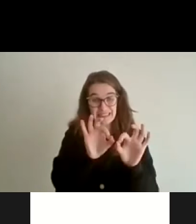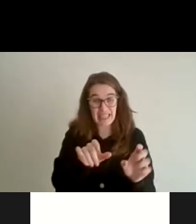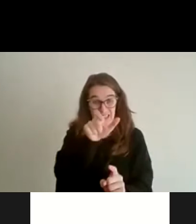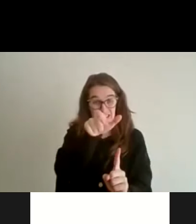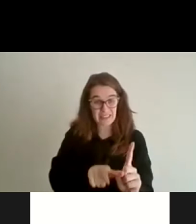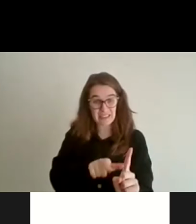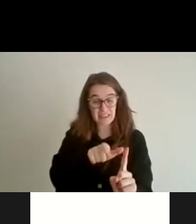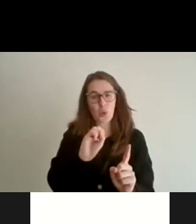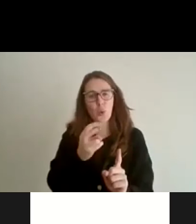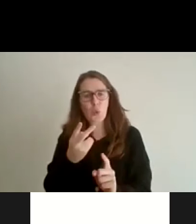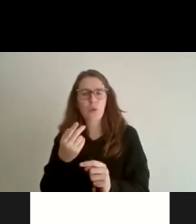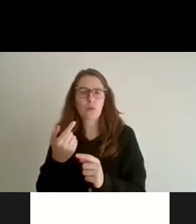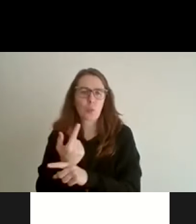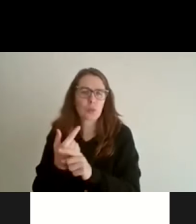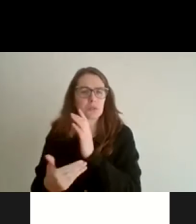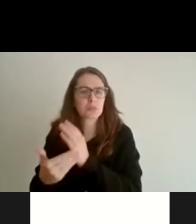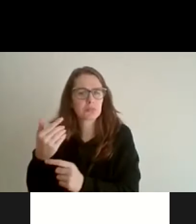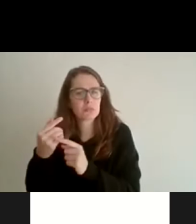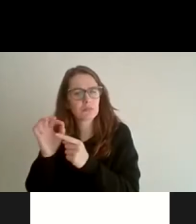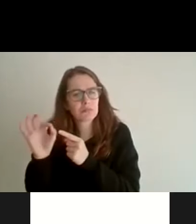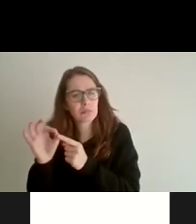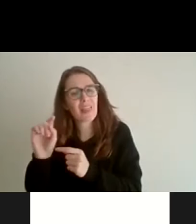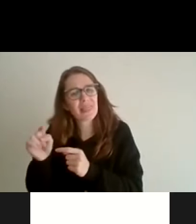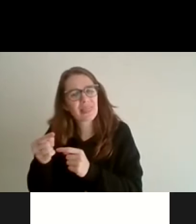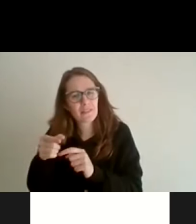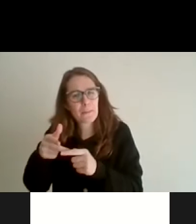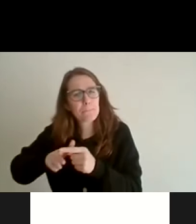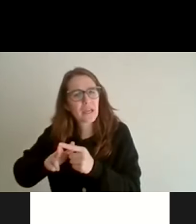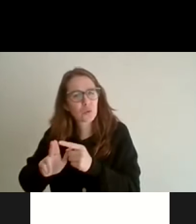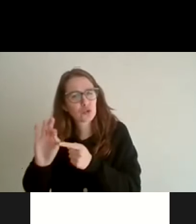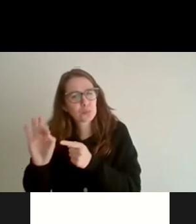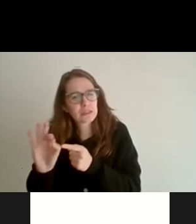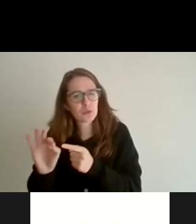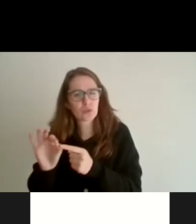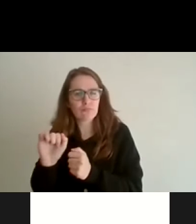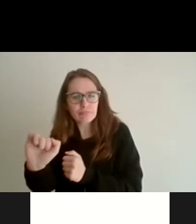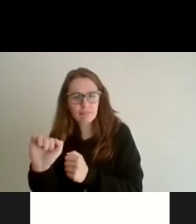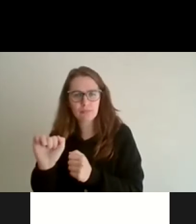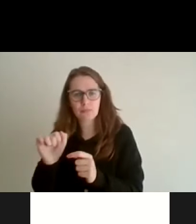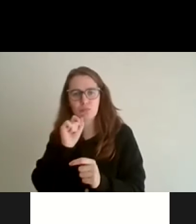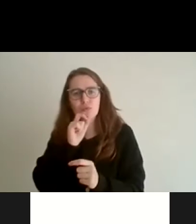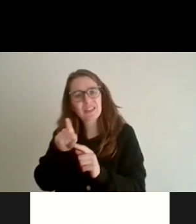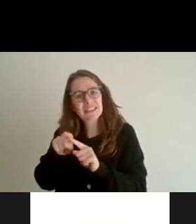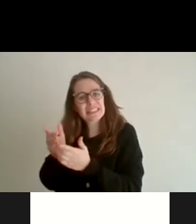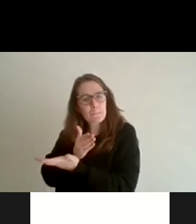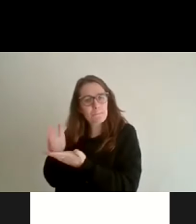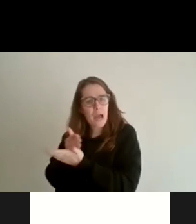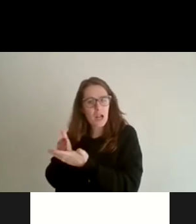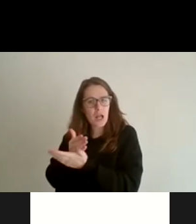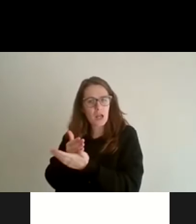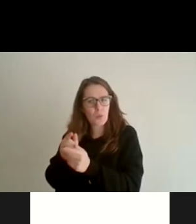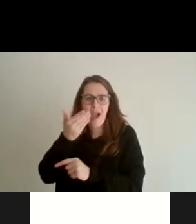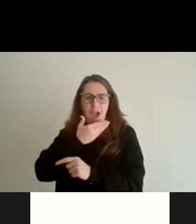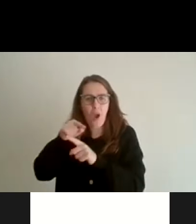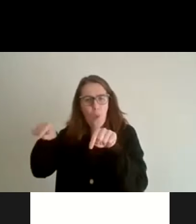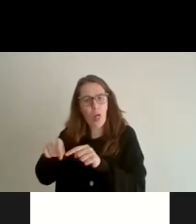or conditions alike to study with specific methods for them apart from their class? Or is the institution